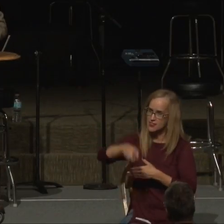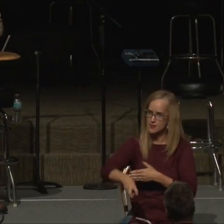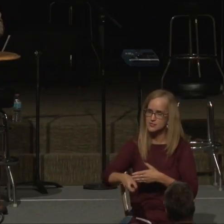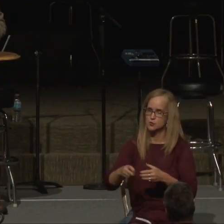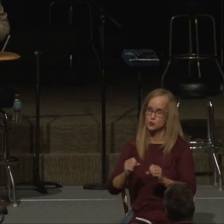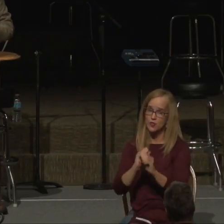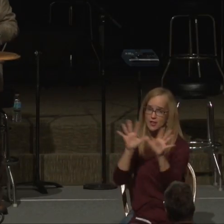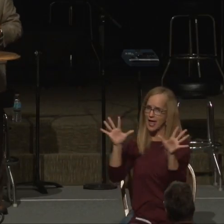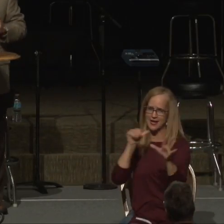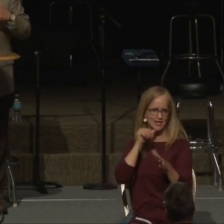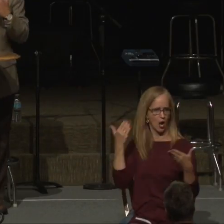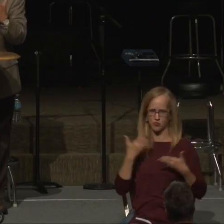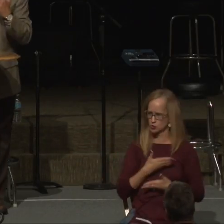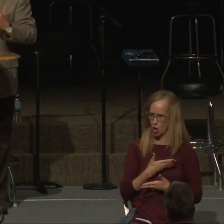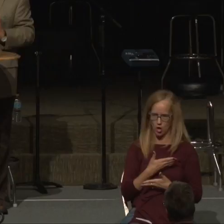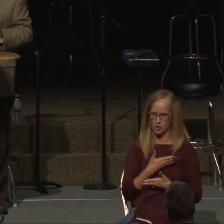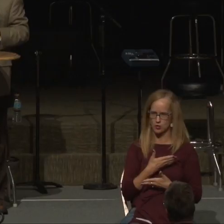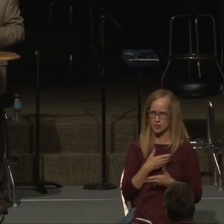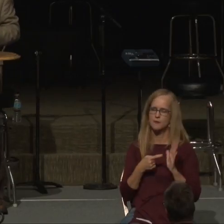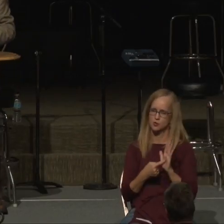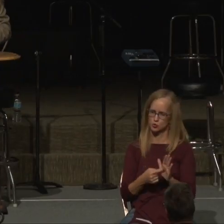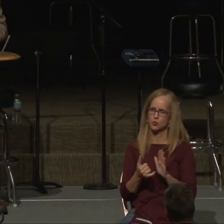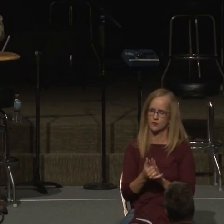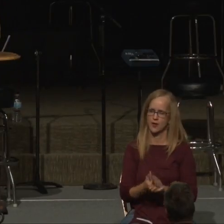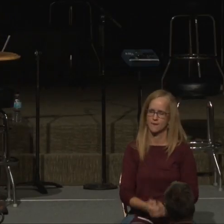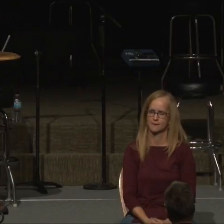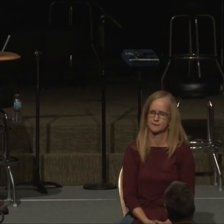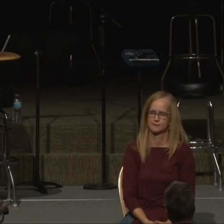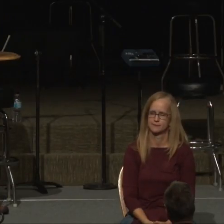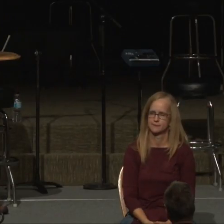into the dark. Let me show you that.